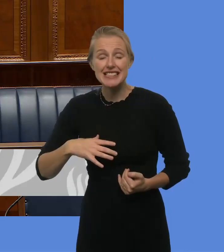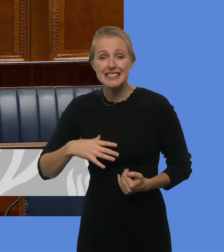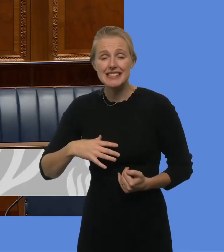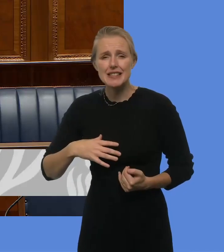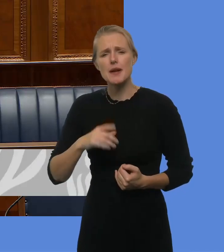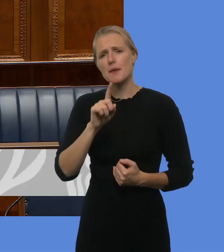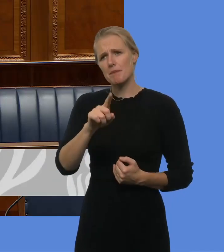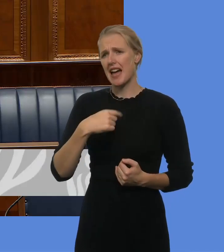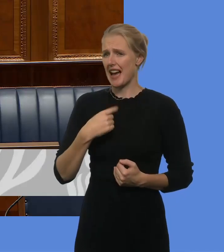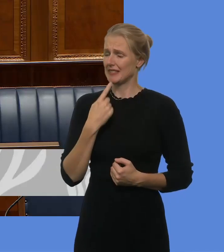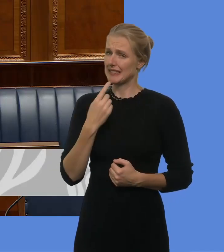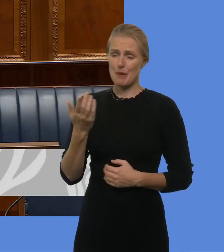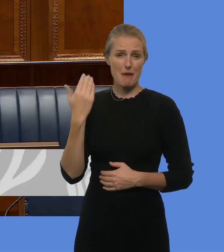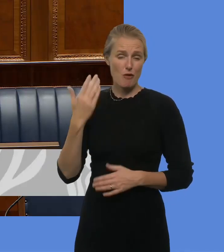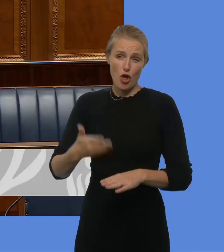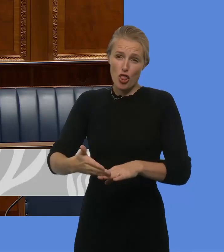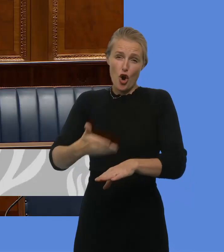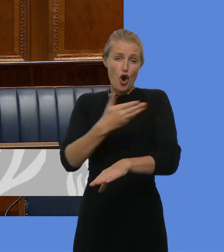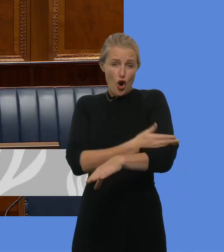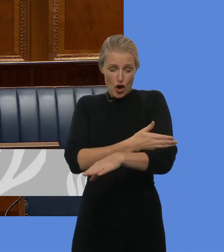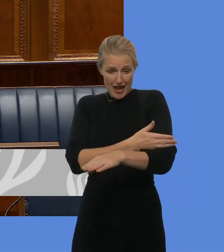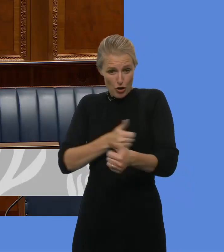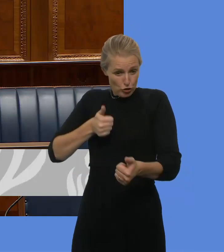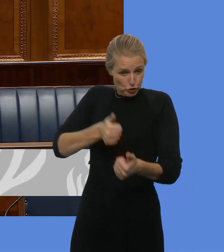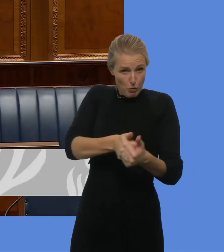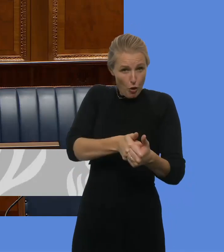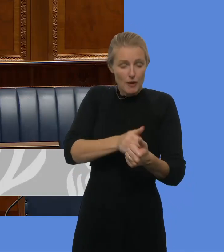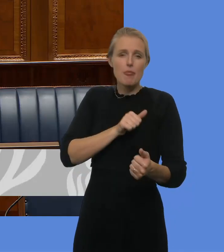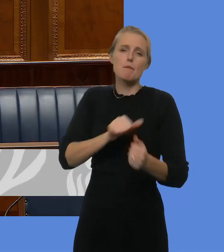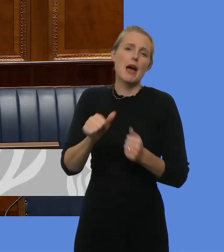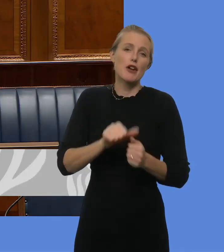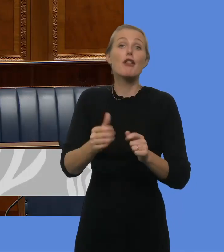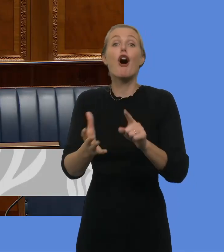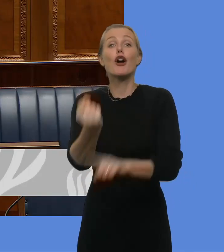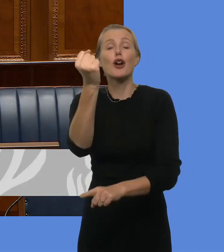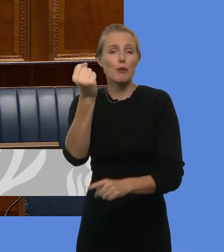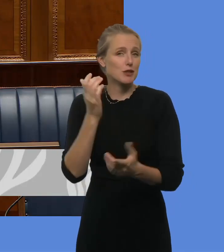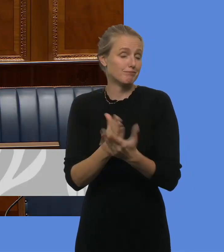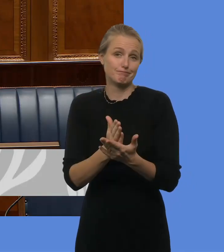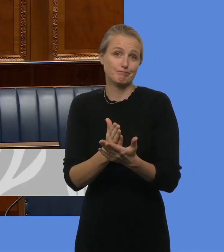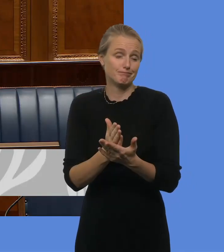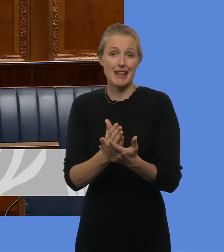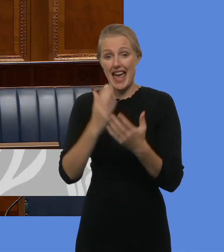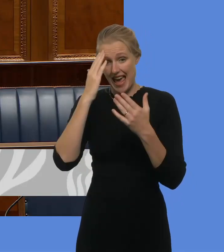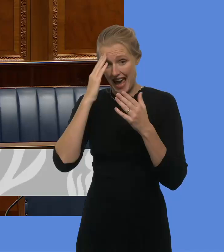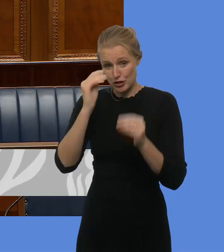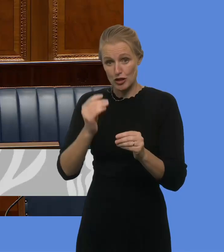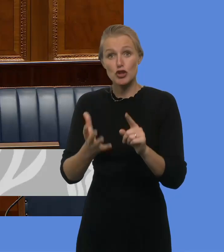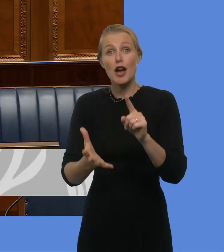many other speeches, the earlier the intervention, the better the clinical outcomes or educational outcomes in the